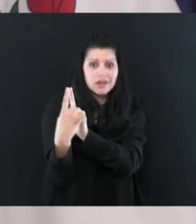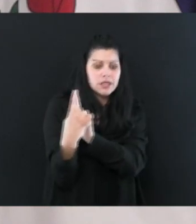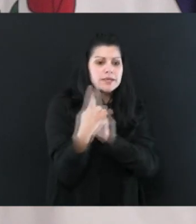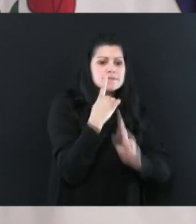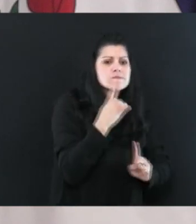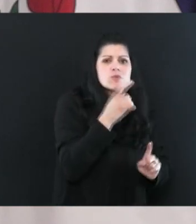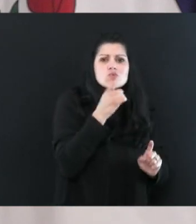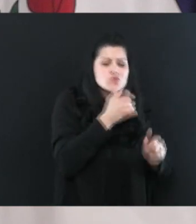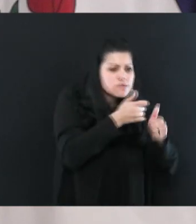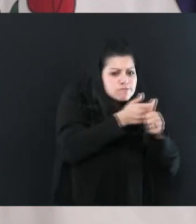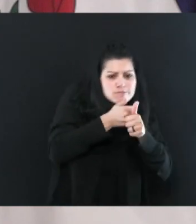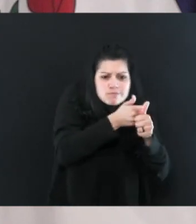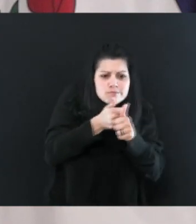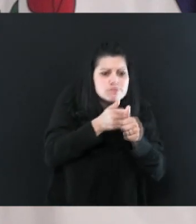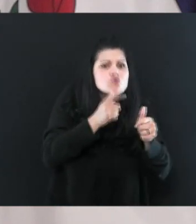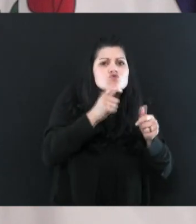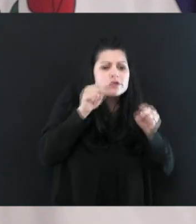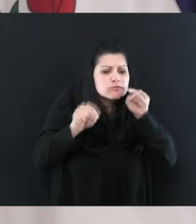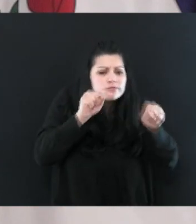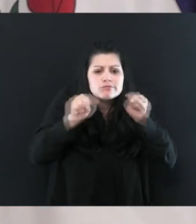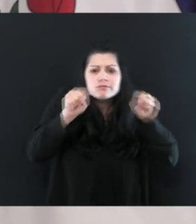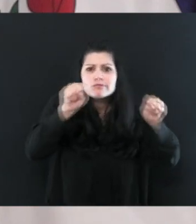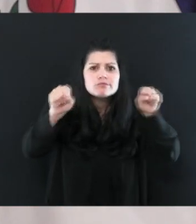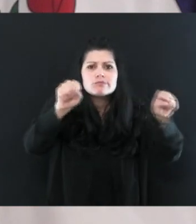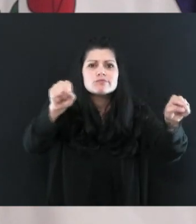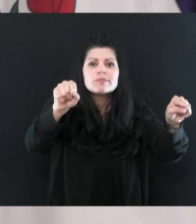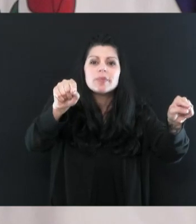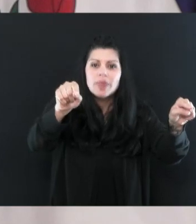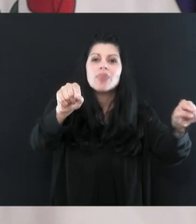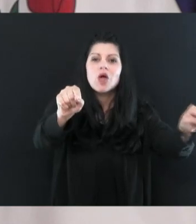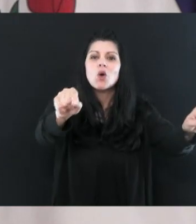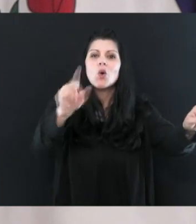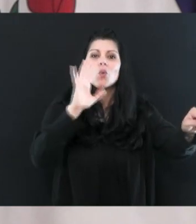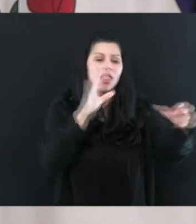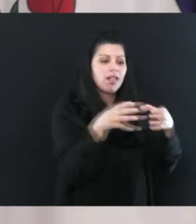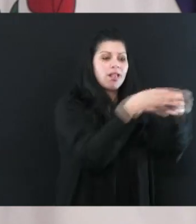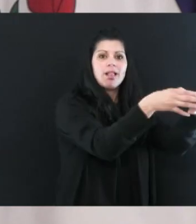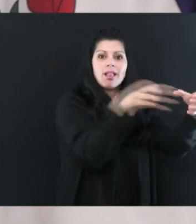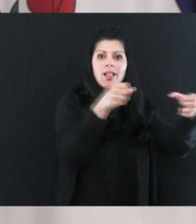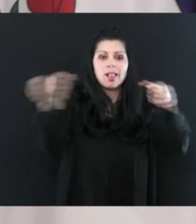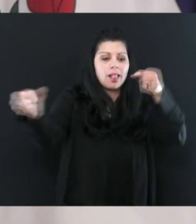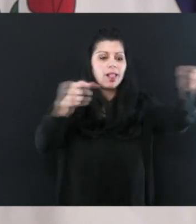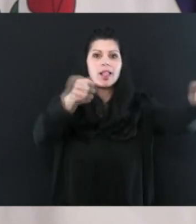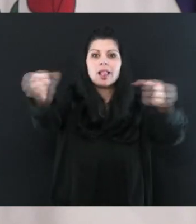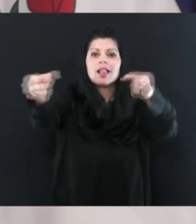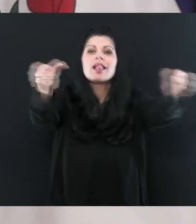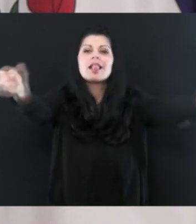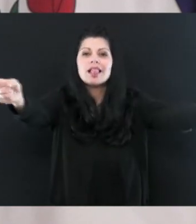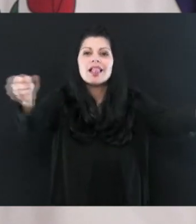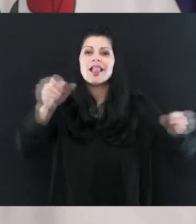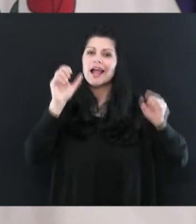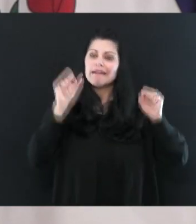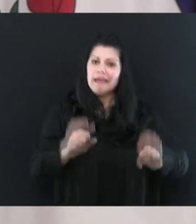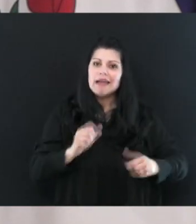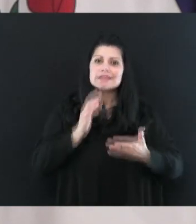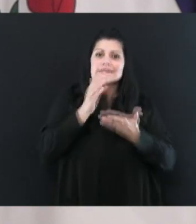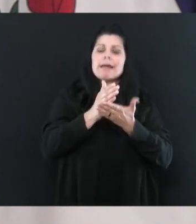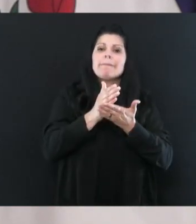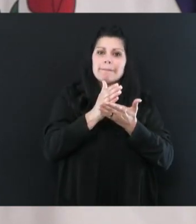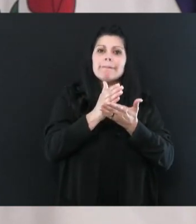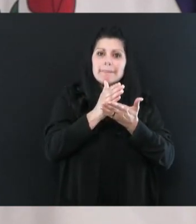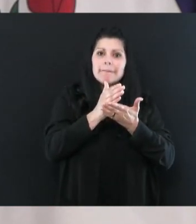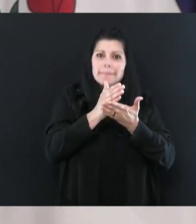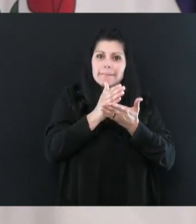well, and we will prevent them from spreading this disease to more and more and more. And we just